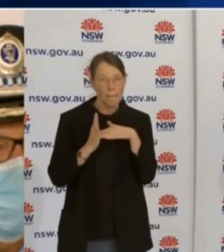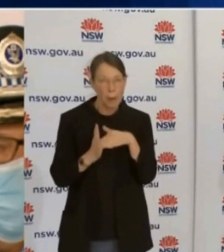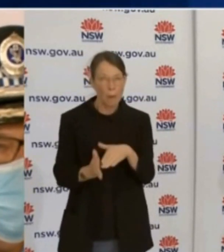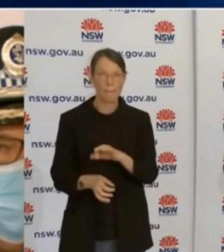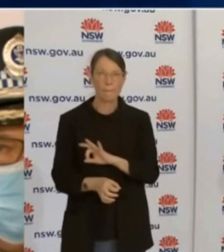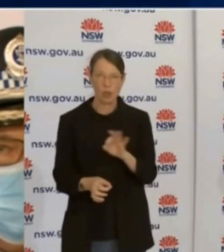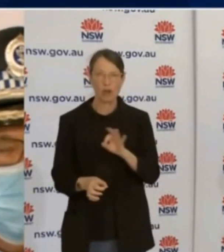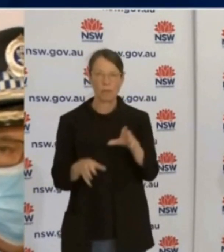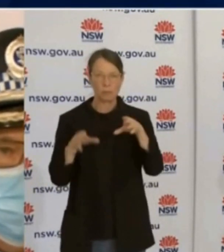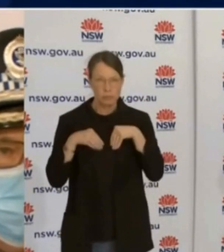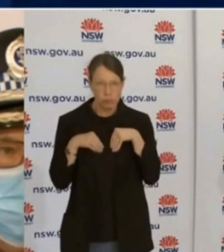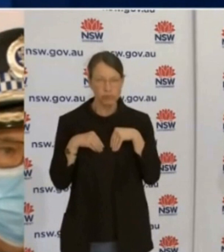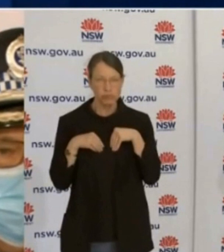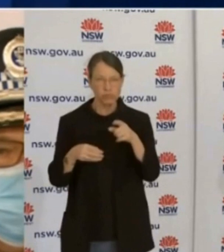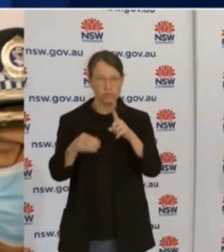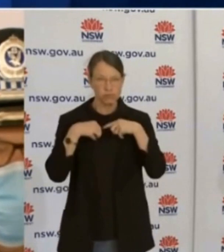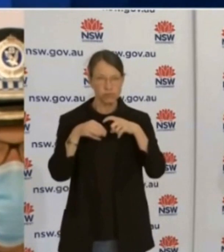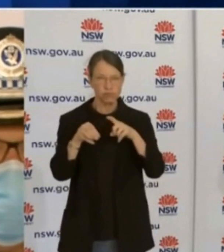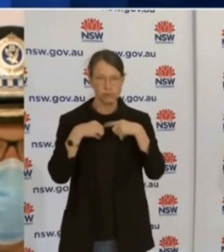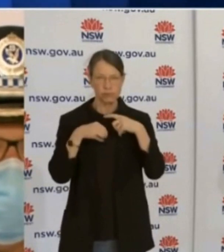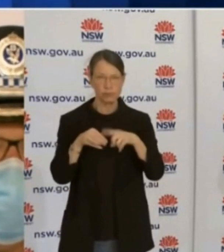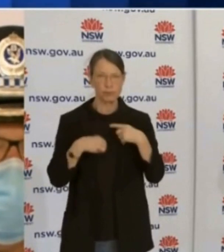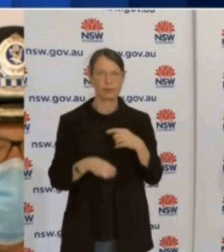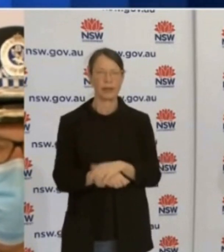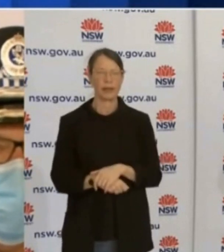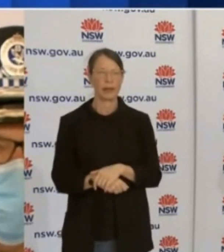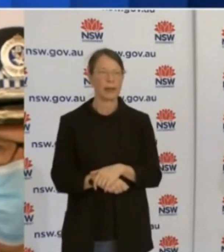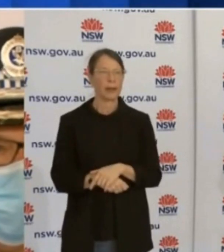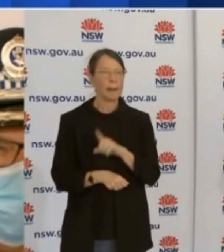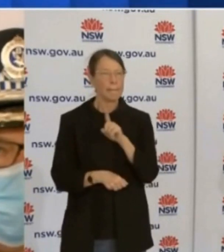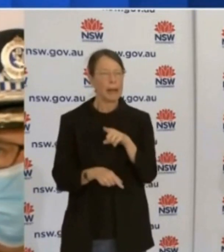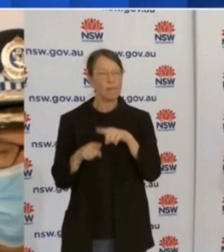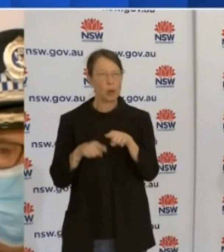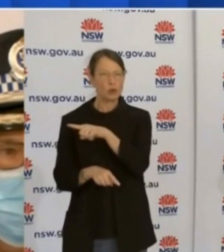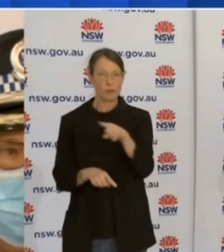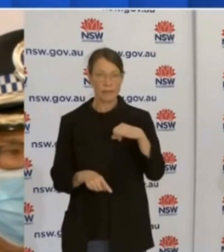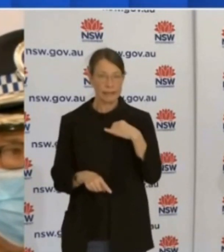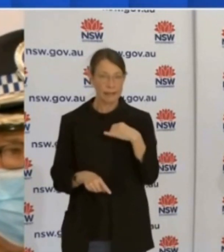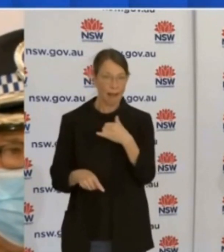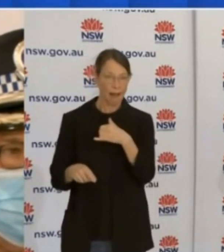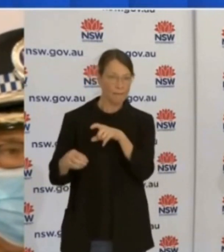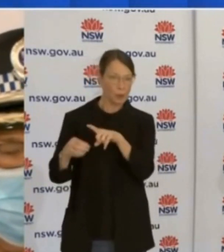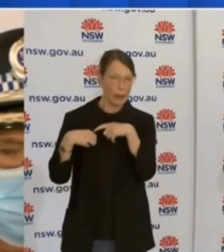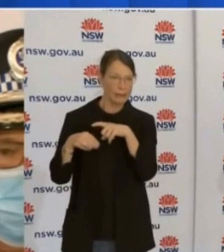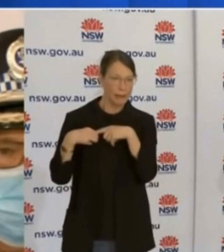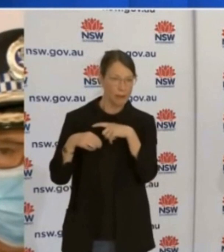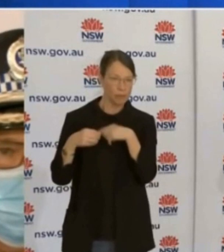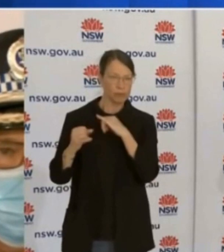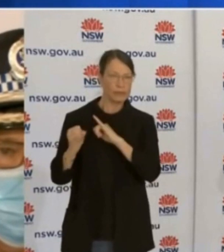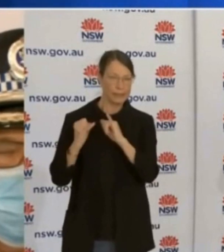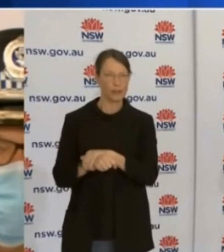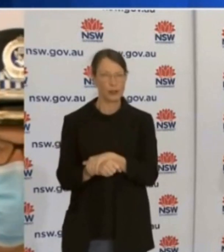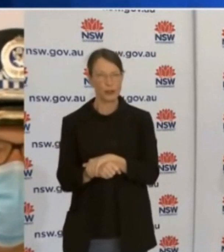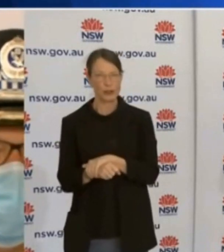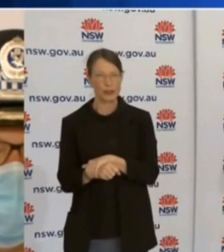that generally the health staff who are asking the questions are trying to do it in a way that draws out all the information in